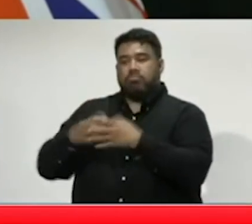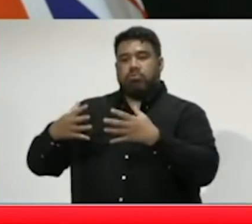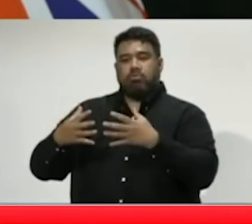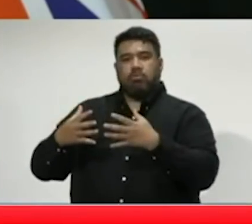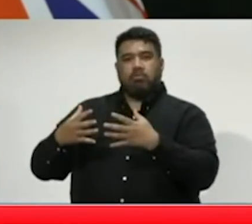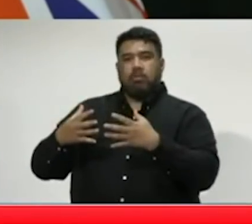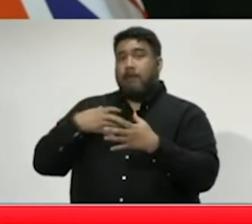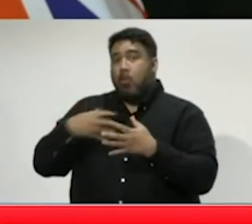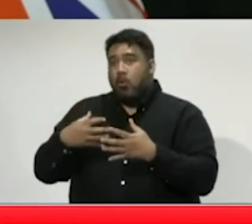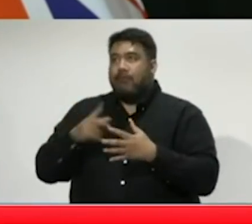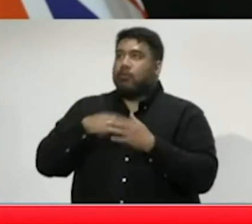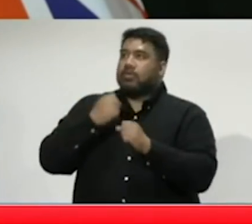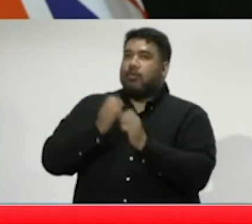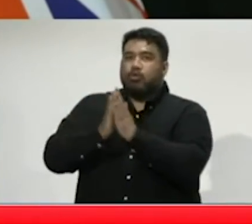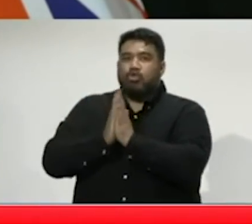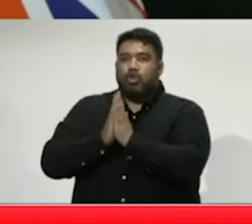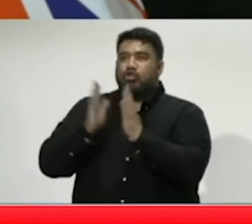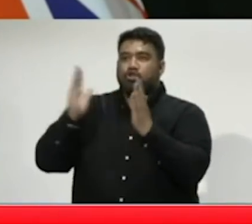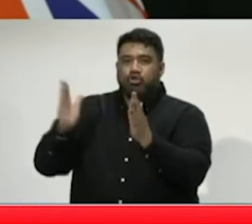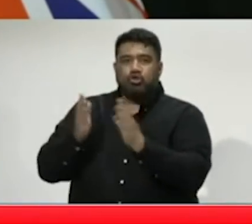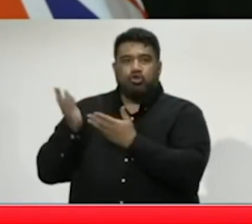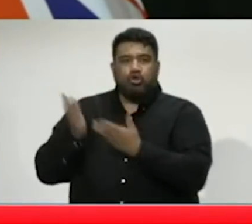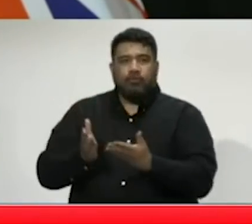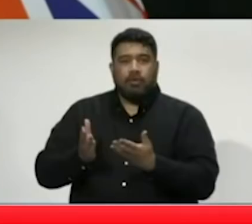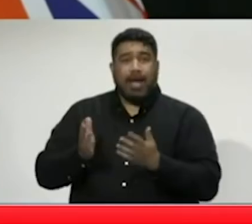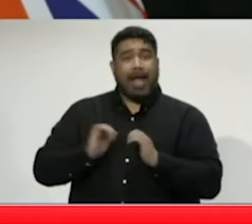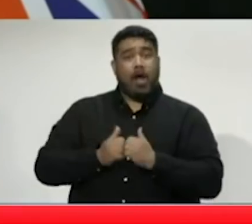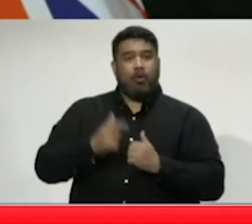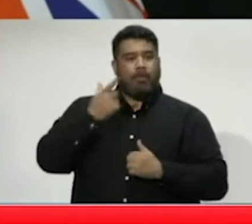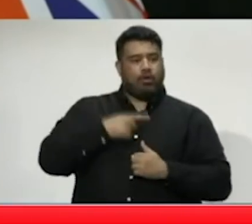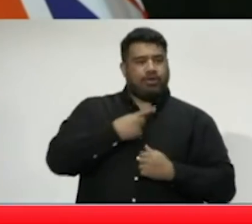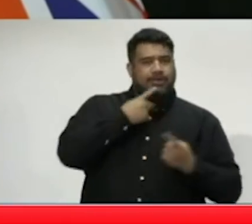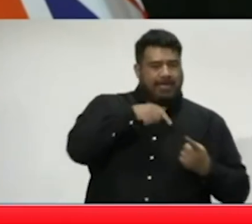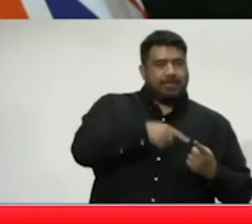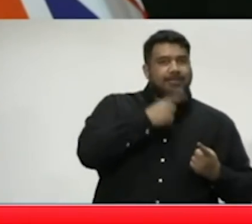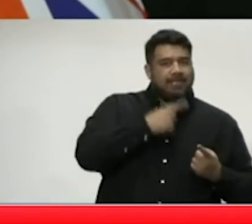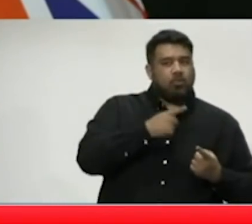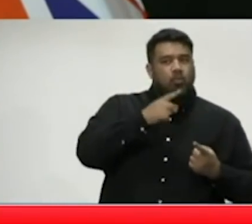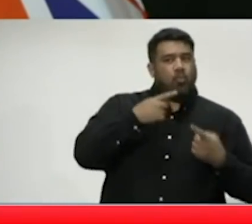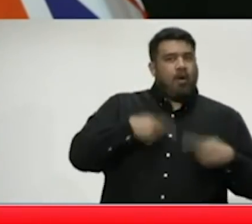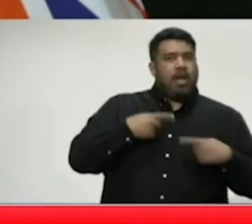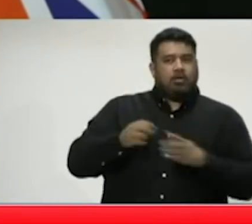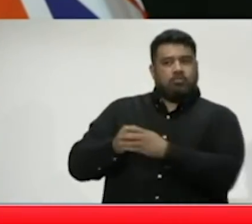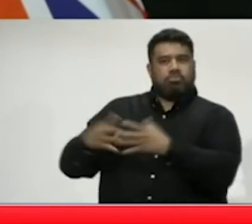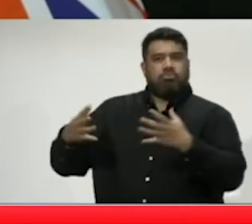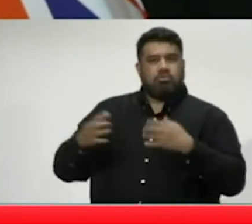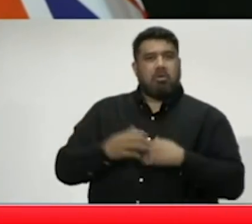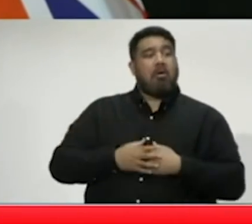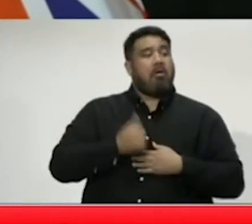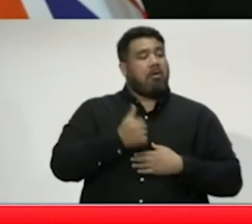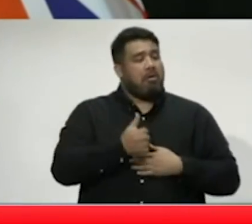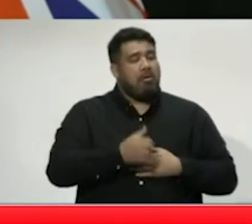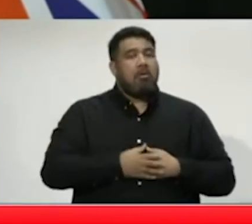things like church services. As we move through level 2 and continue to have better data on which to make further